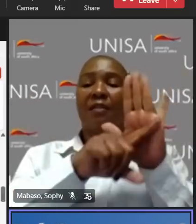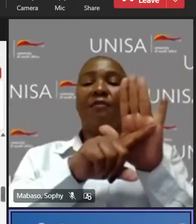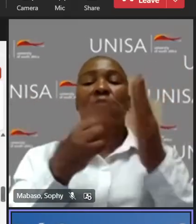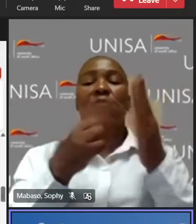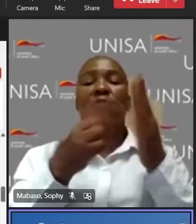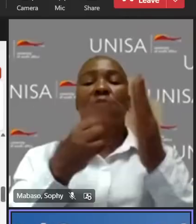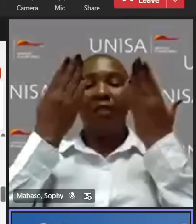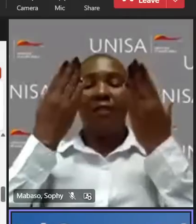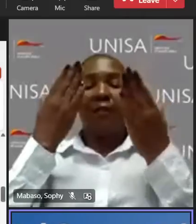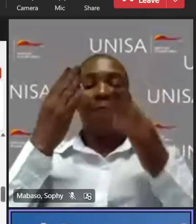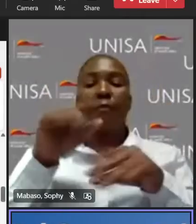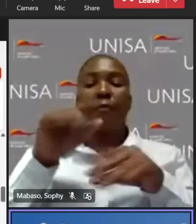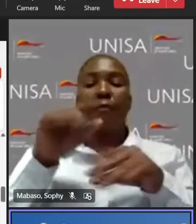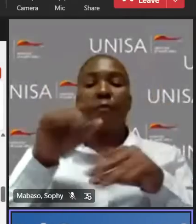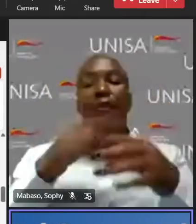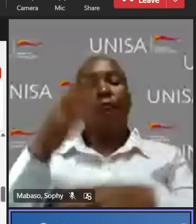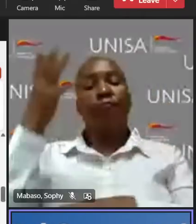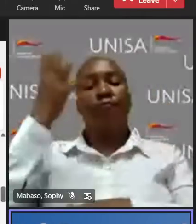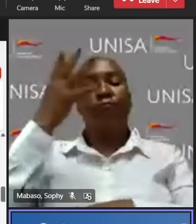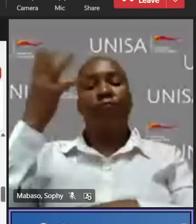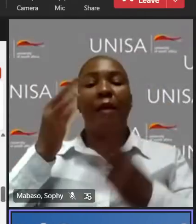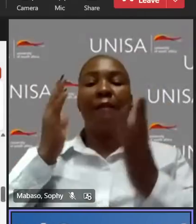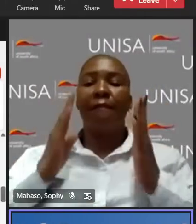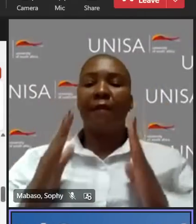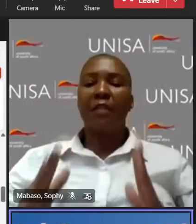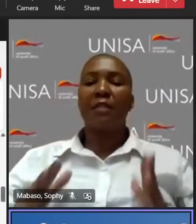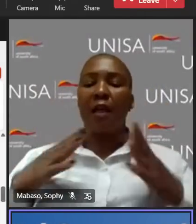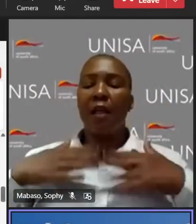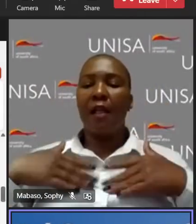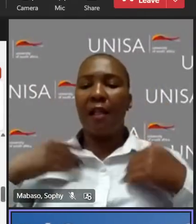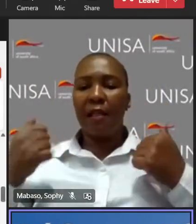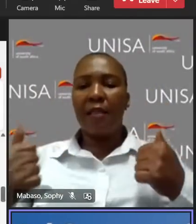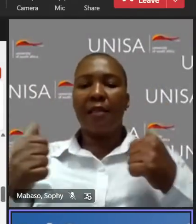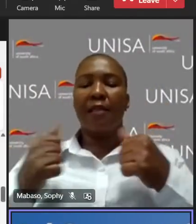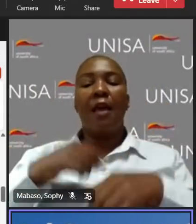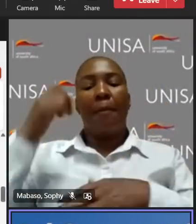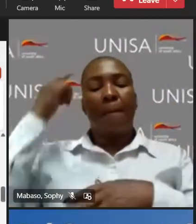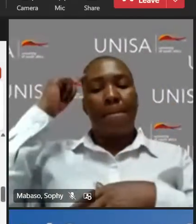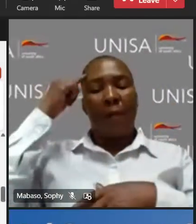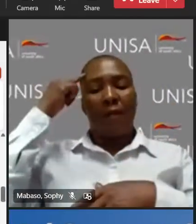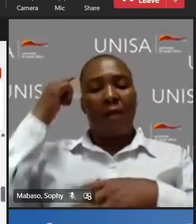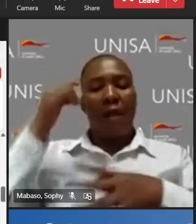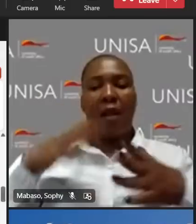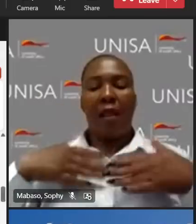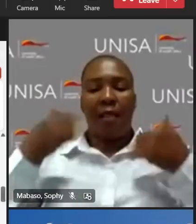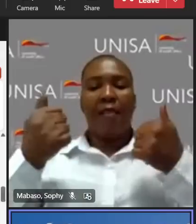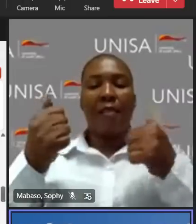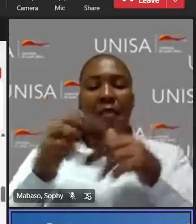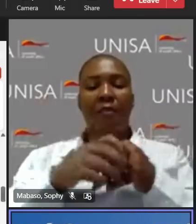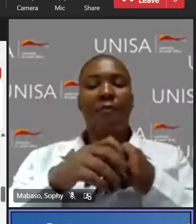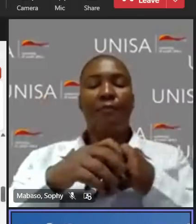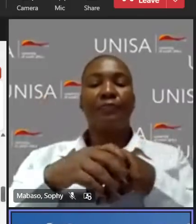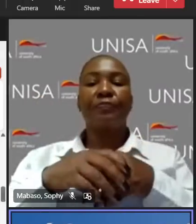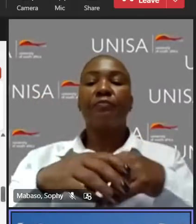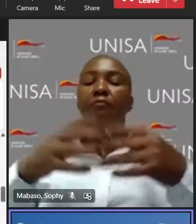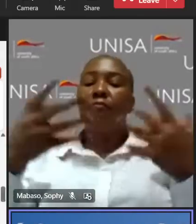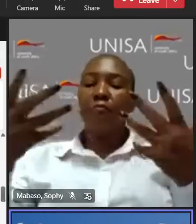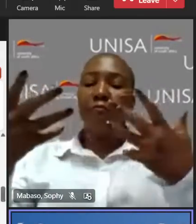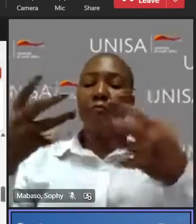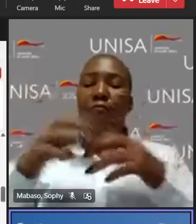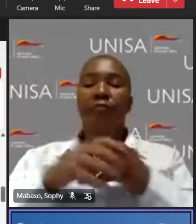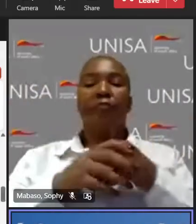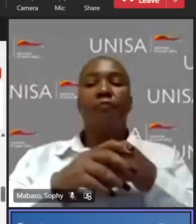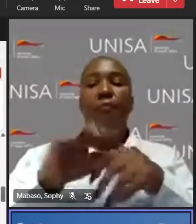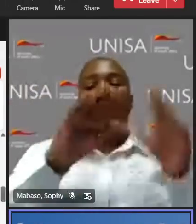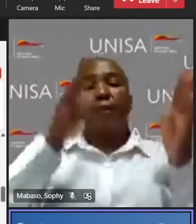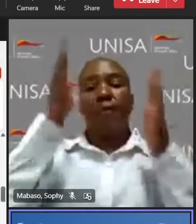here we speak about physical health as well as mental health. Then my